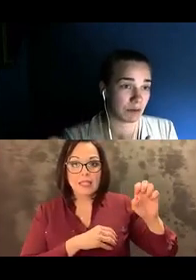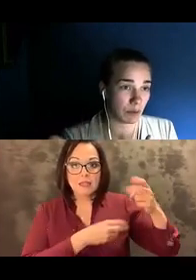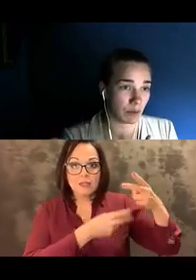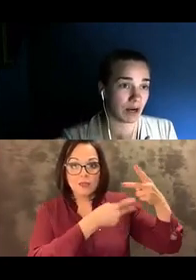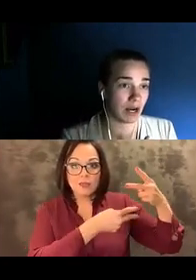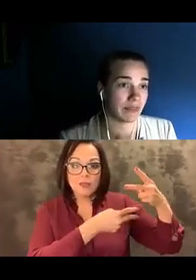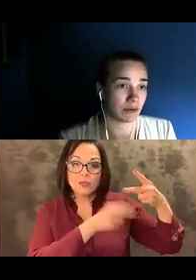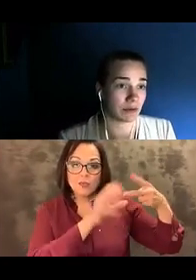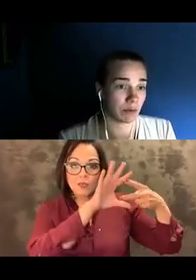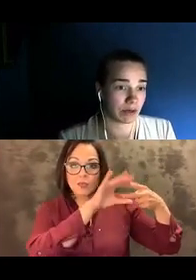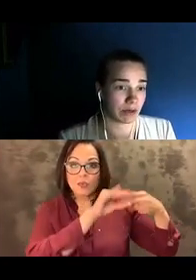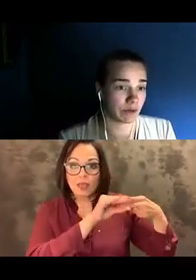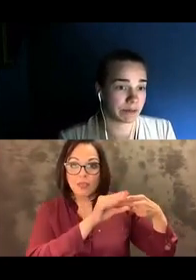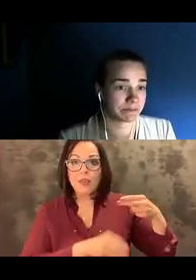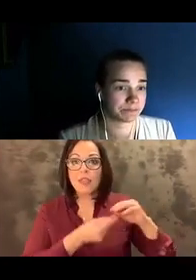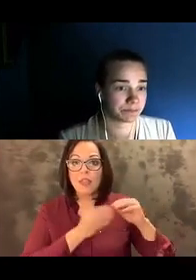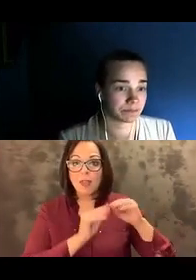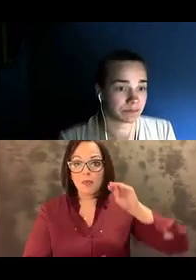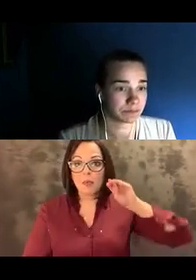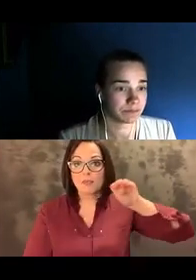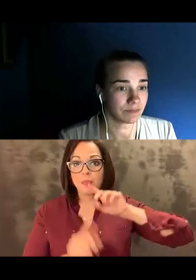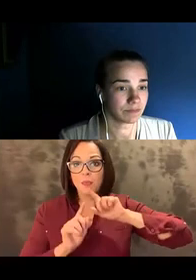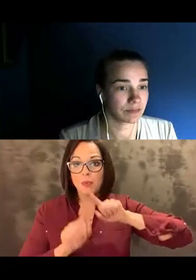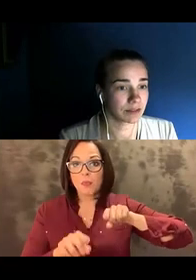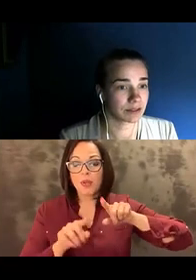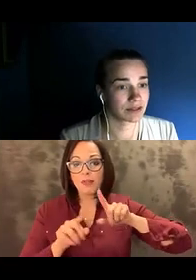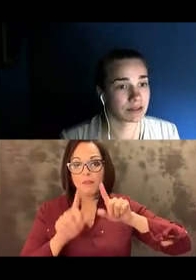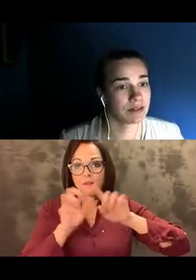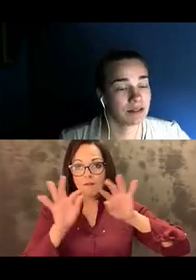you would then report on the reporting form.